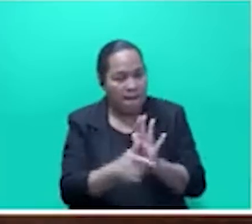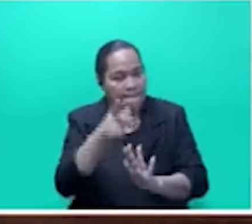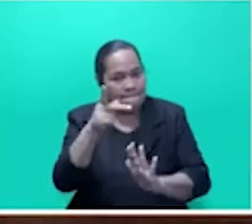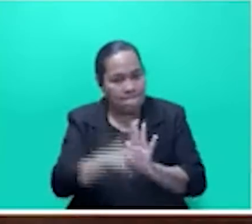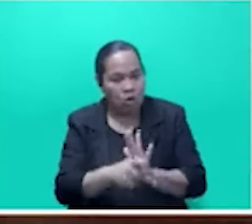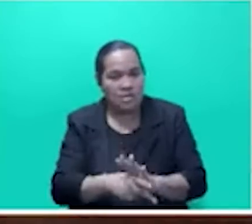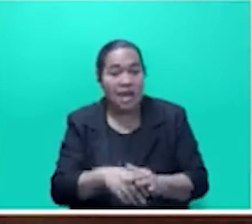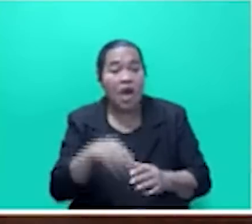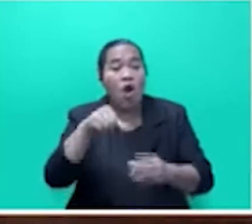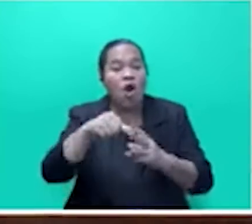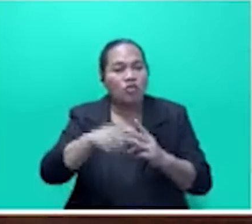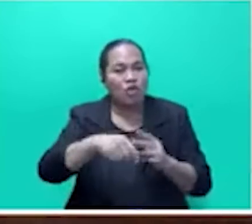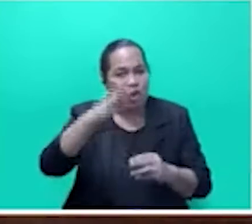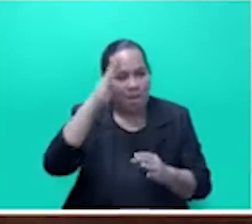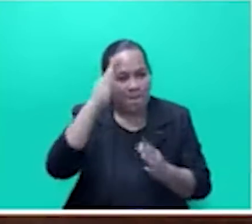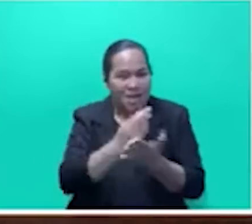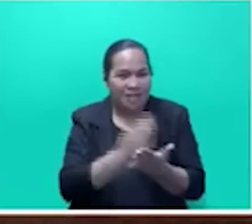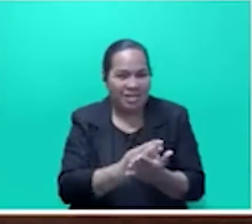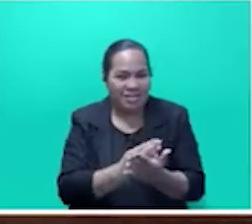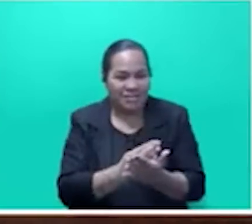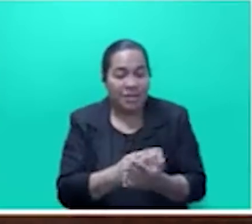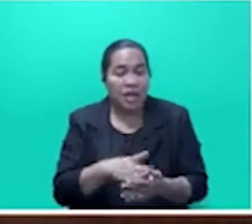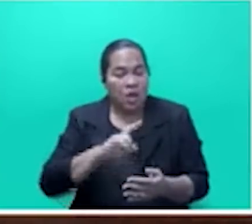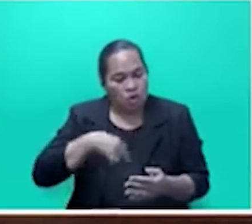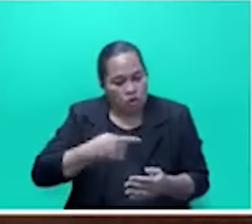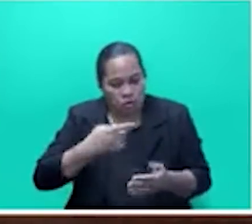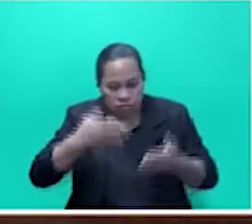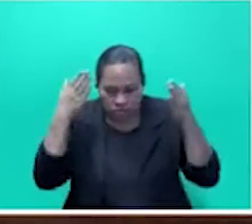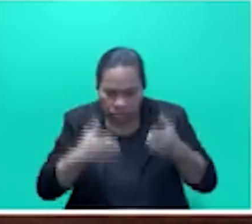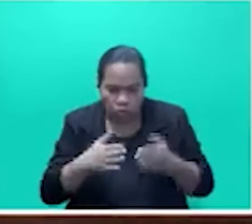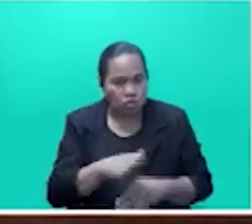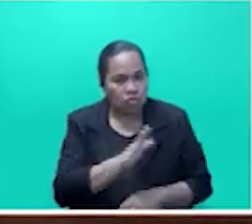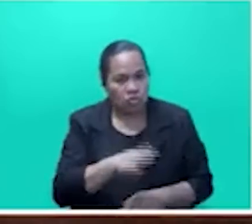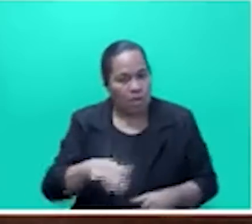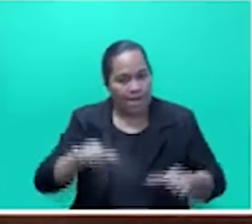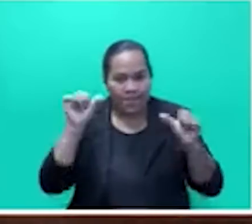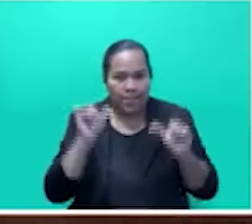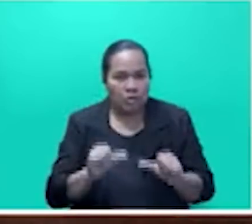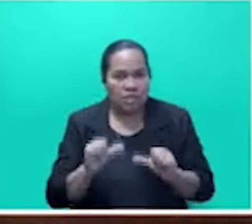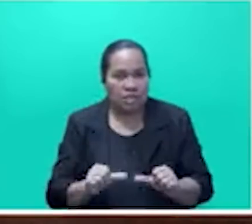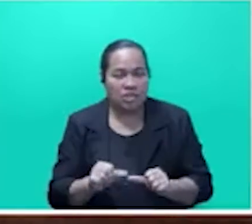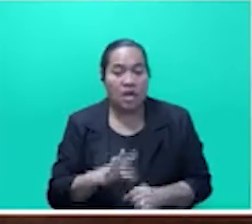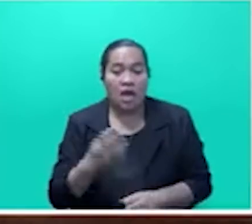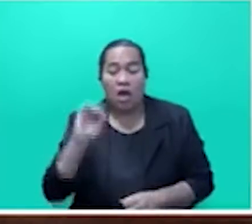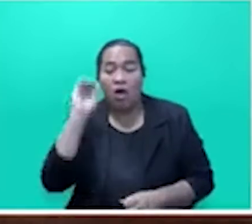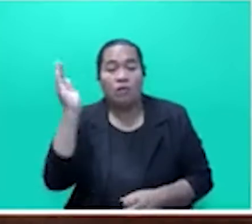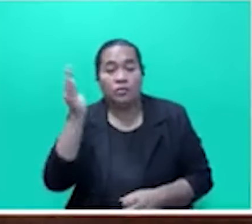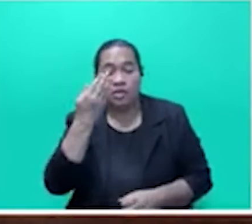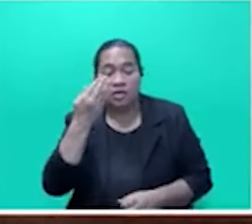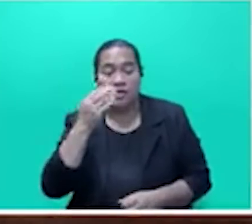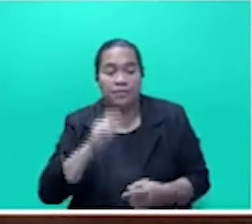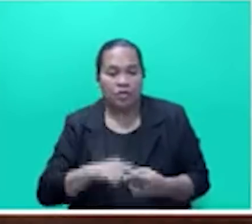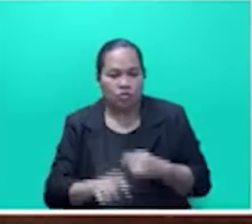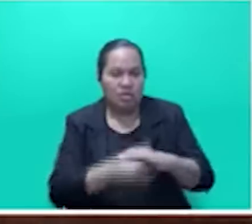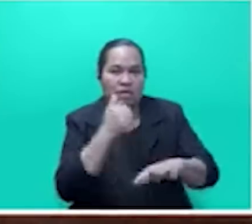national budget. There will be continuing emphasis on child protection with the ultimate objective of establishing a Department for